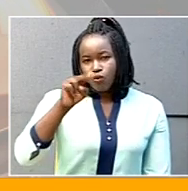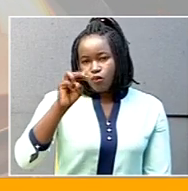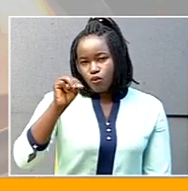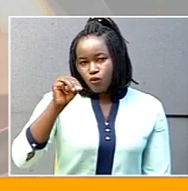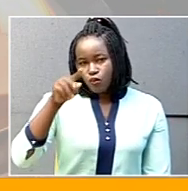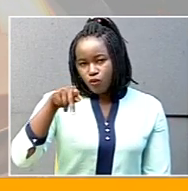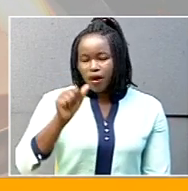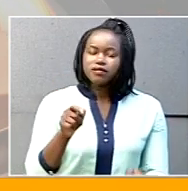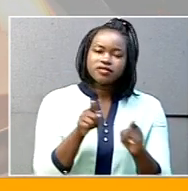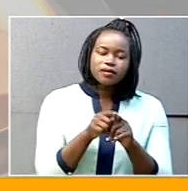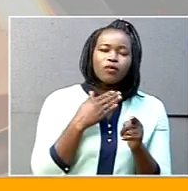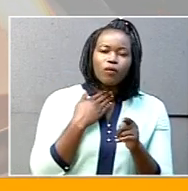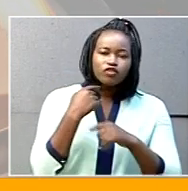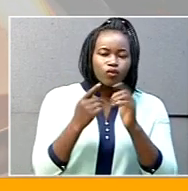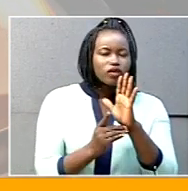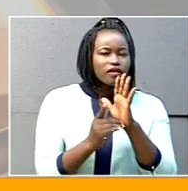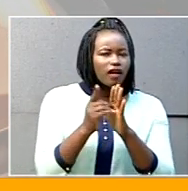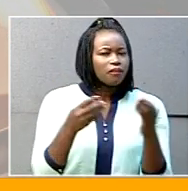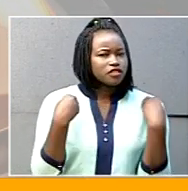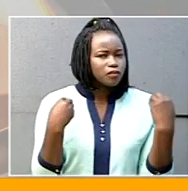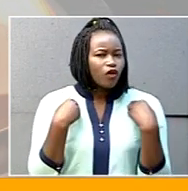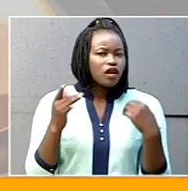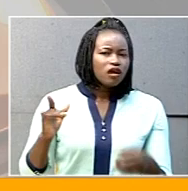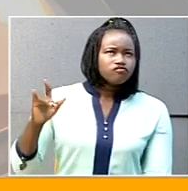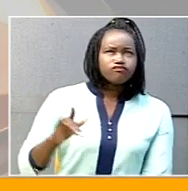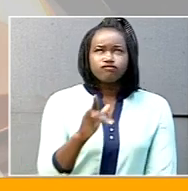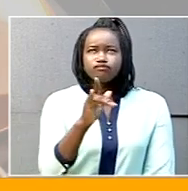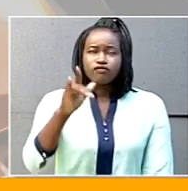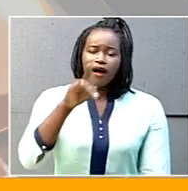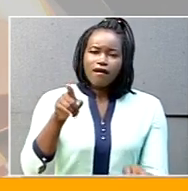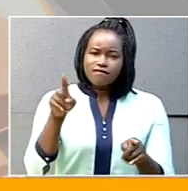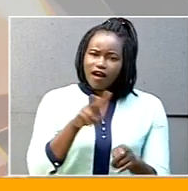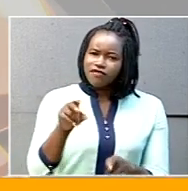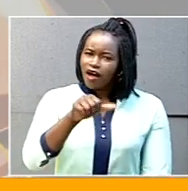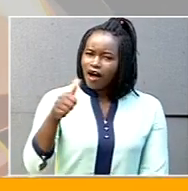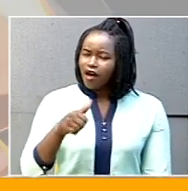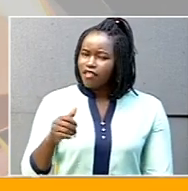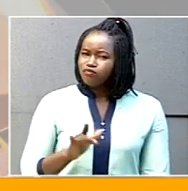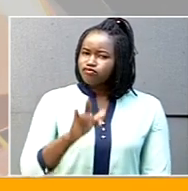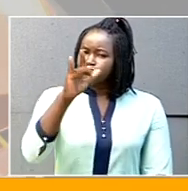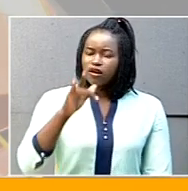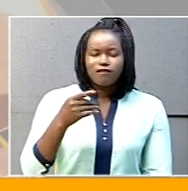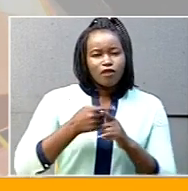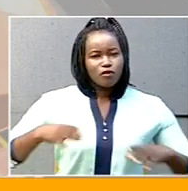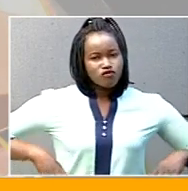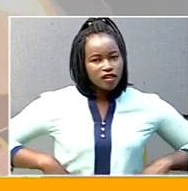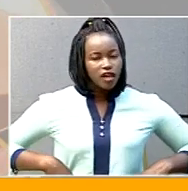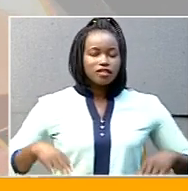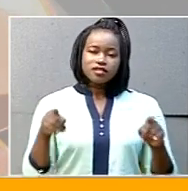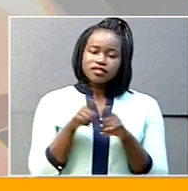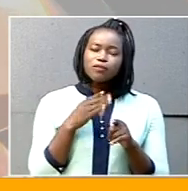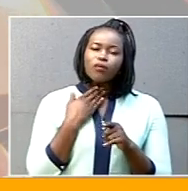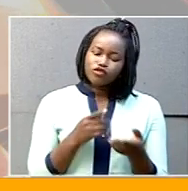developing a sporty plane, more like the Russian-made PIK-26 mini sporty, and now looking at securing